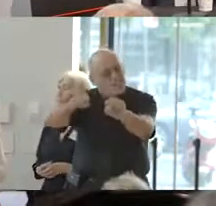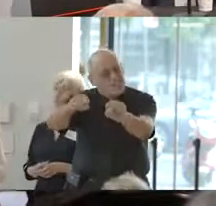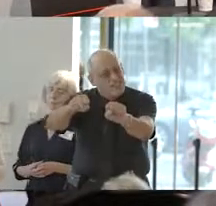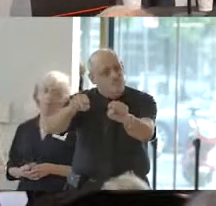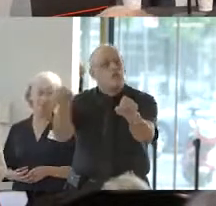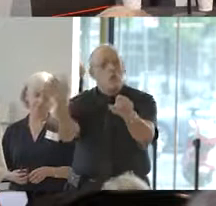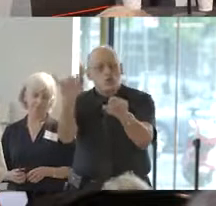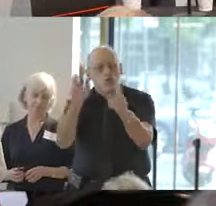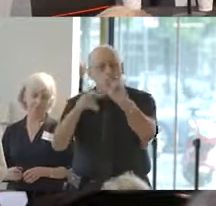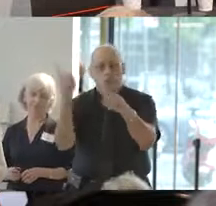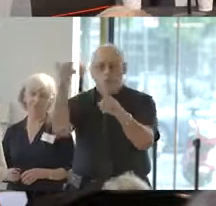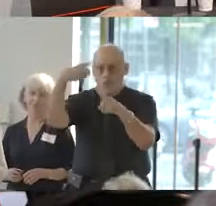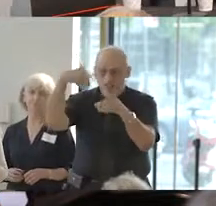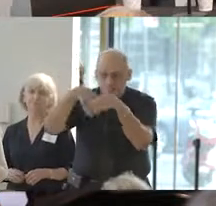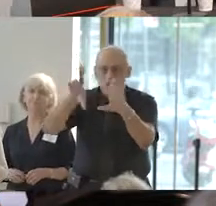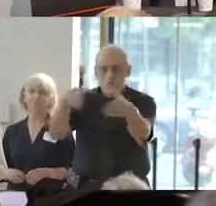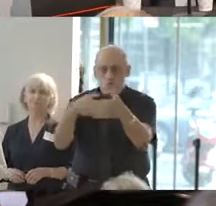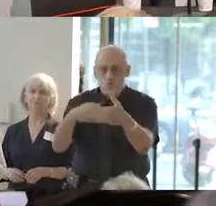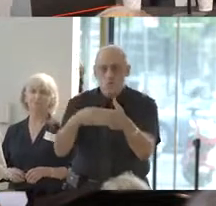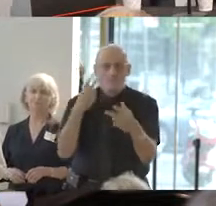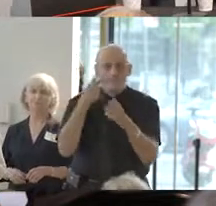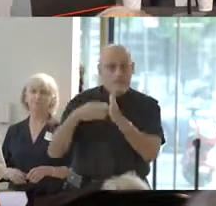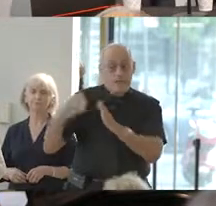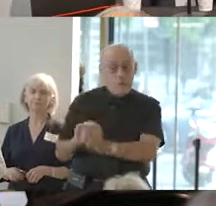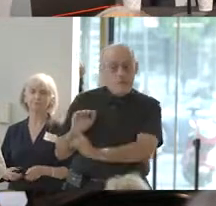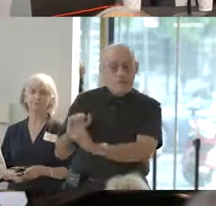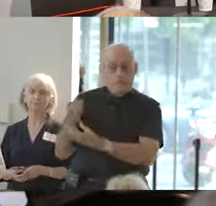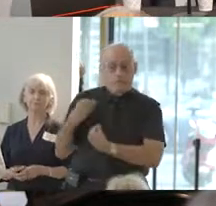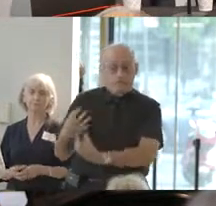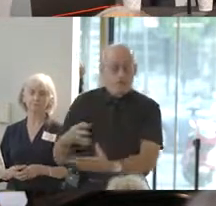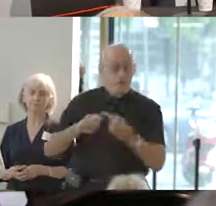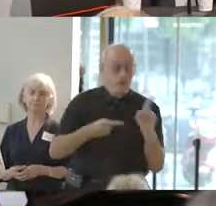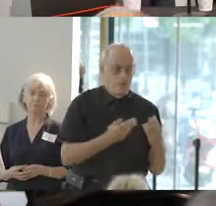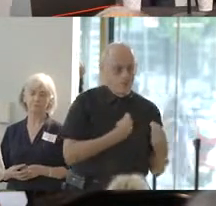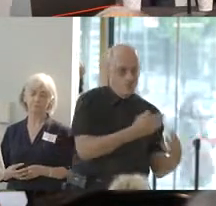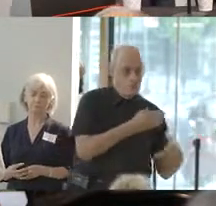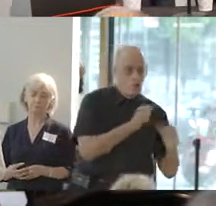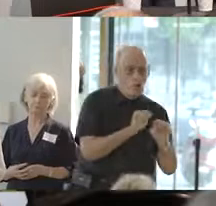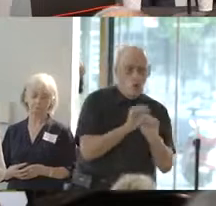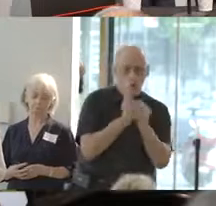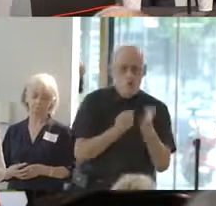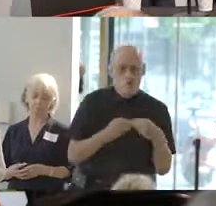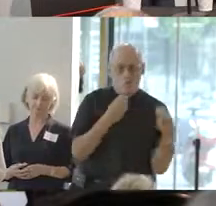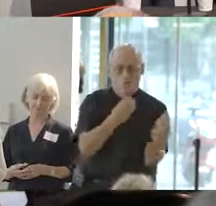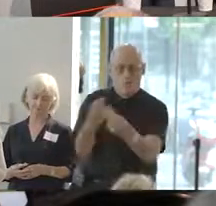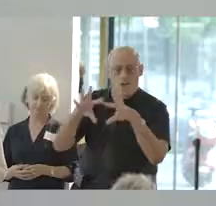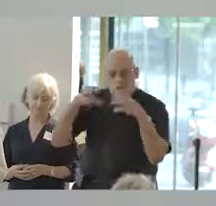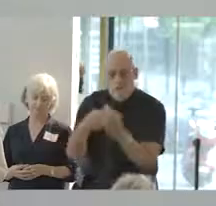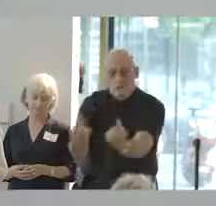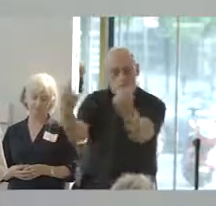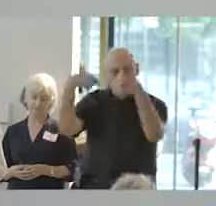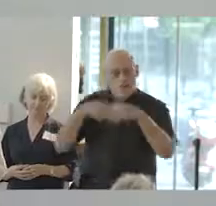that the responsibility for every person in this room is to tell a neighbor, tell a friend, tell a colleague, tell a family who comes and loves